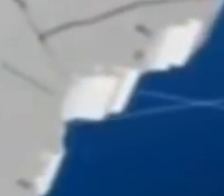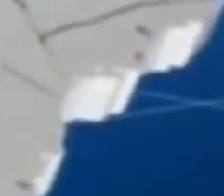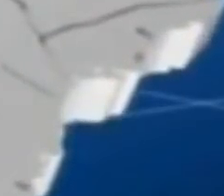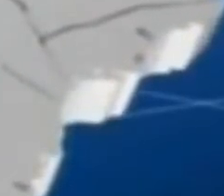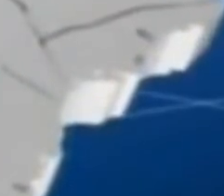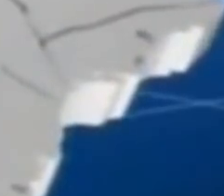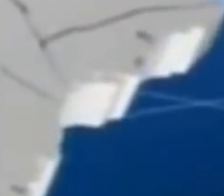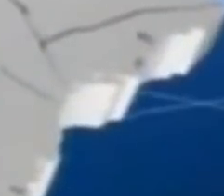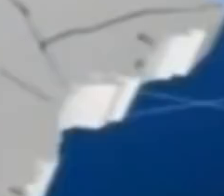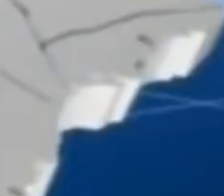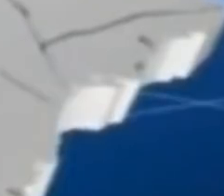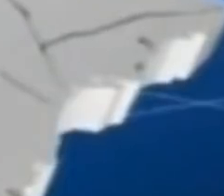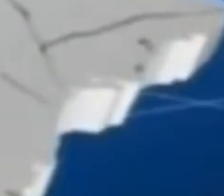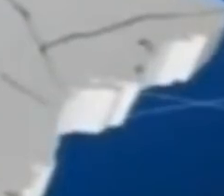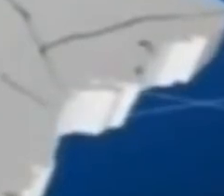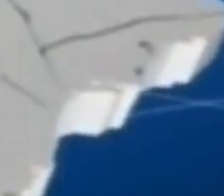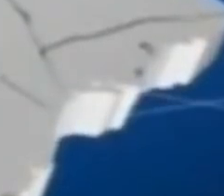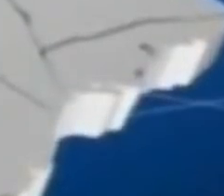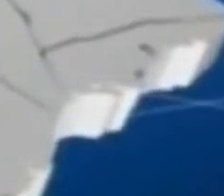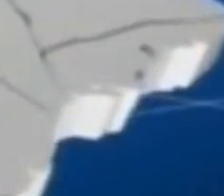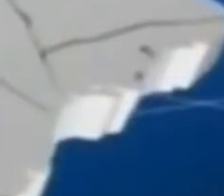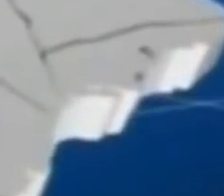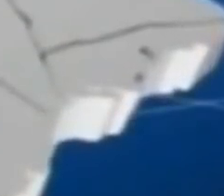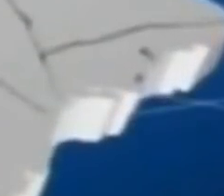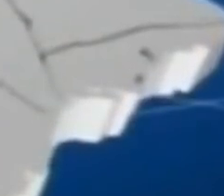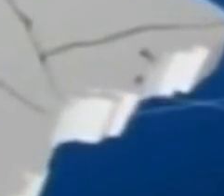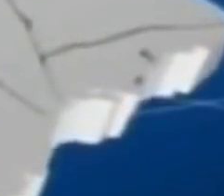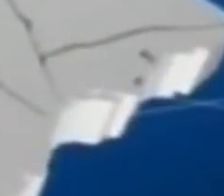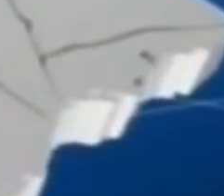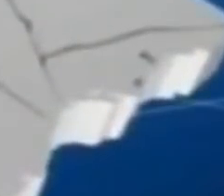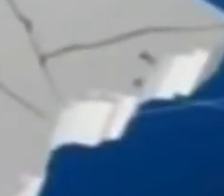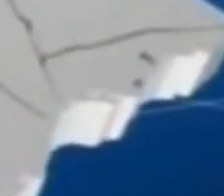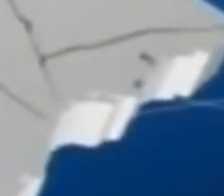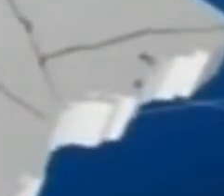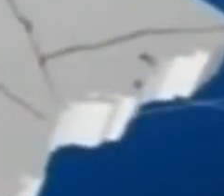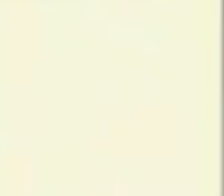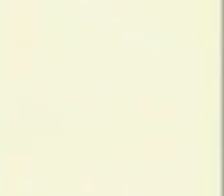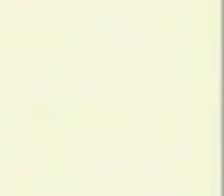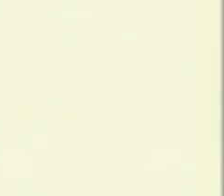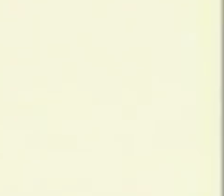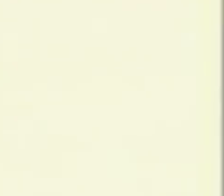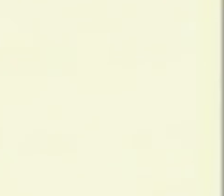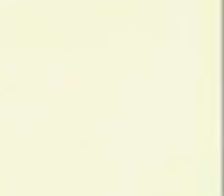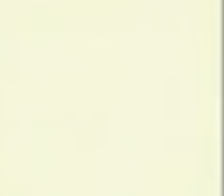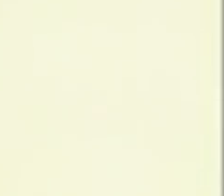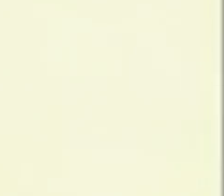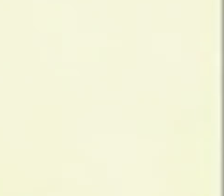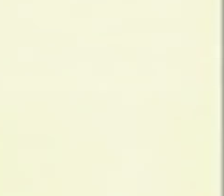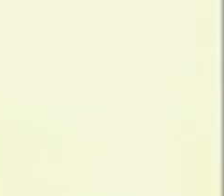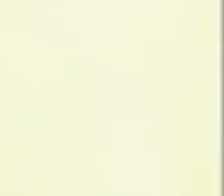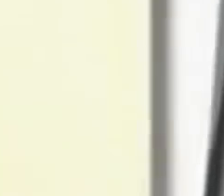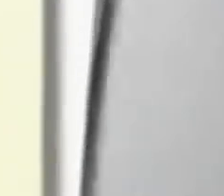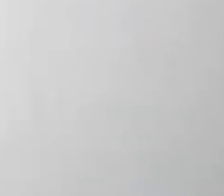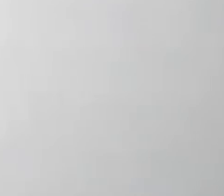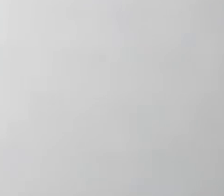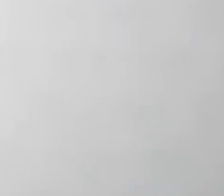Samburu, Laikipia, Meru, Wajir, Marsabit, Narok, Kajiado, and Kitui counties. In a letter to the